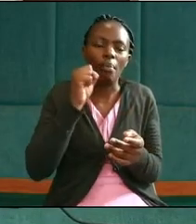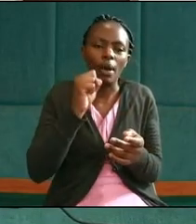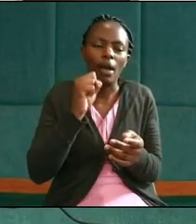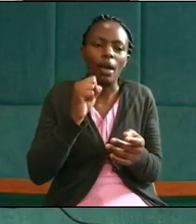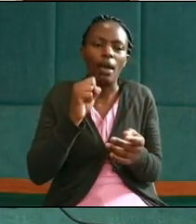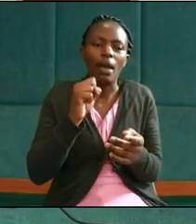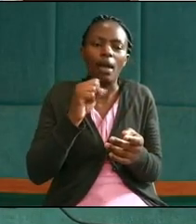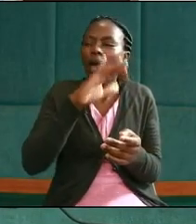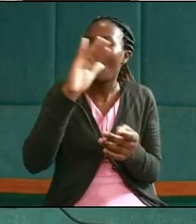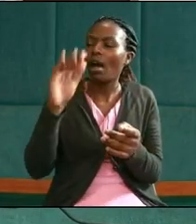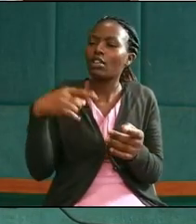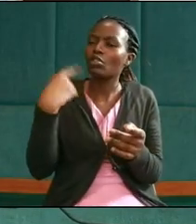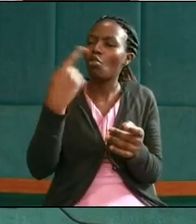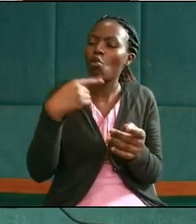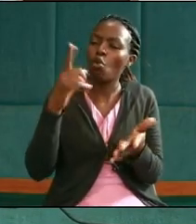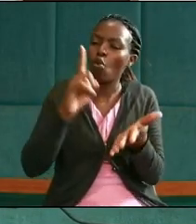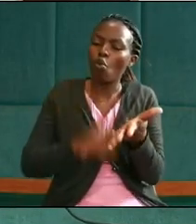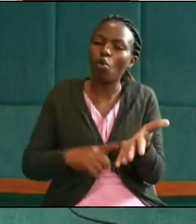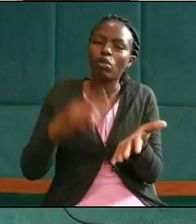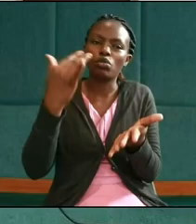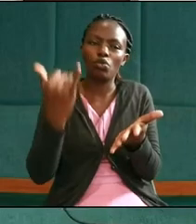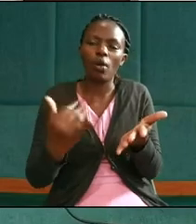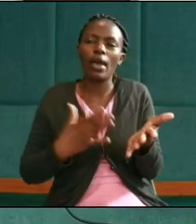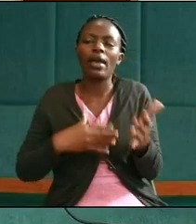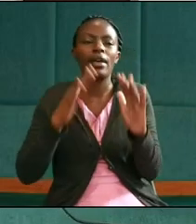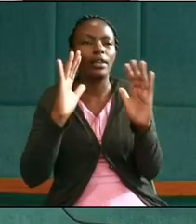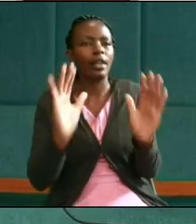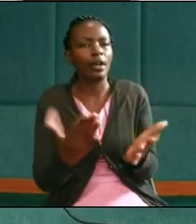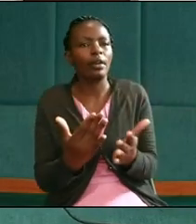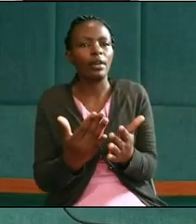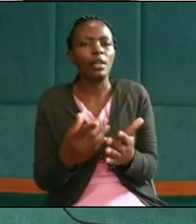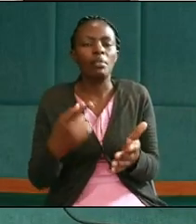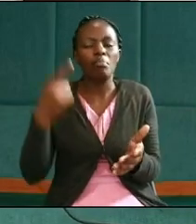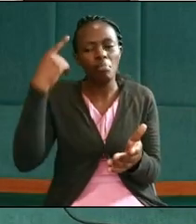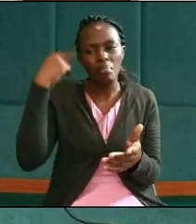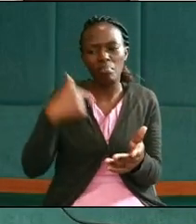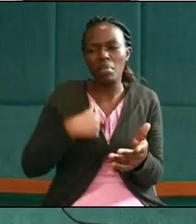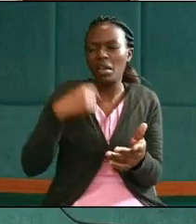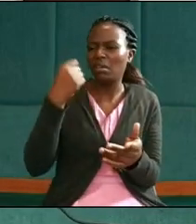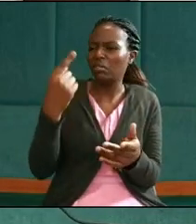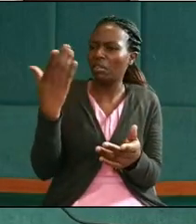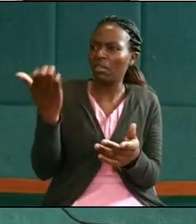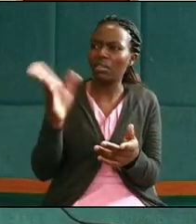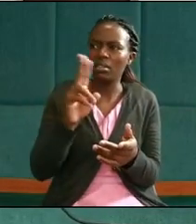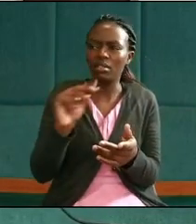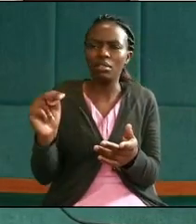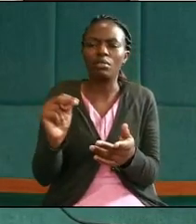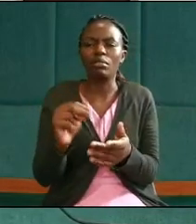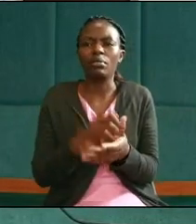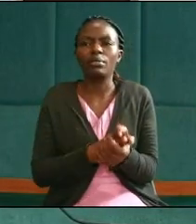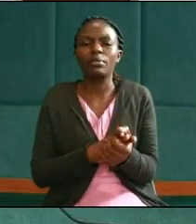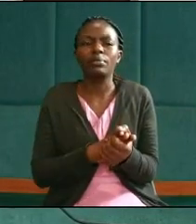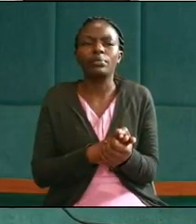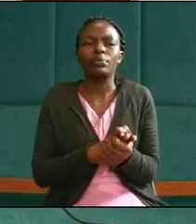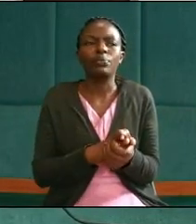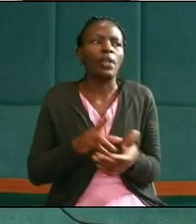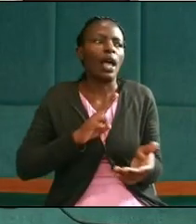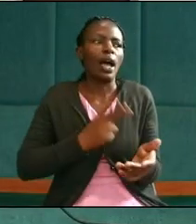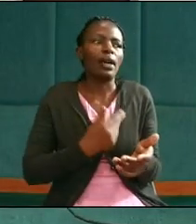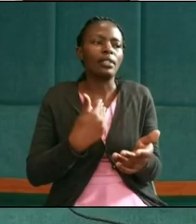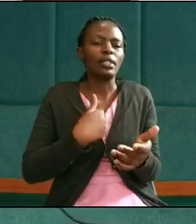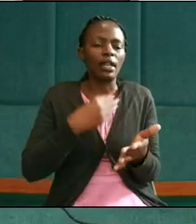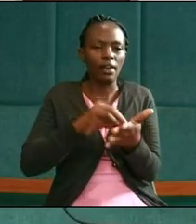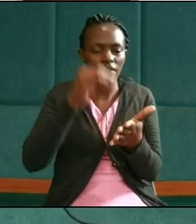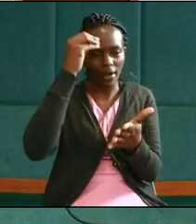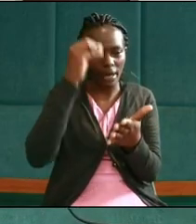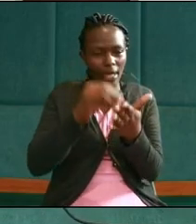who, what, why, and how. I don't get it, Blessing. Please explain. Certainly. We have learned who